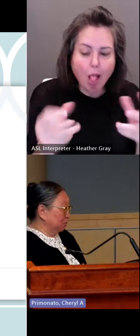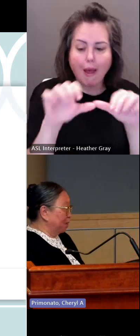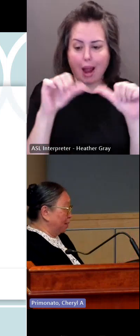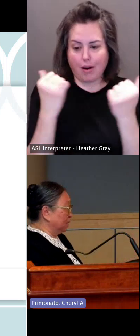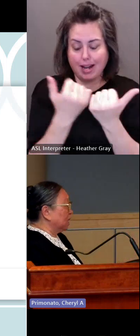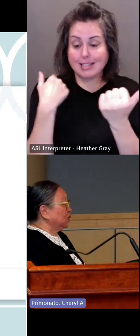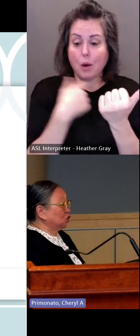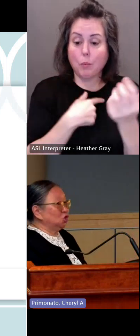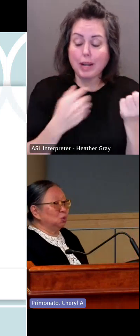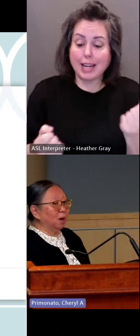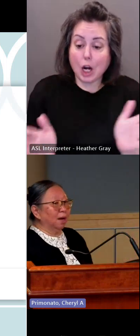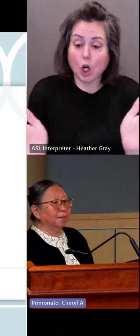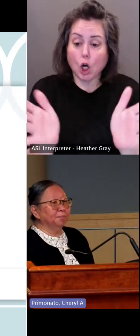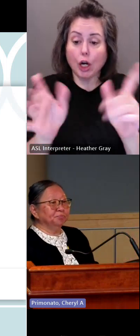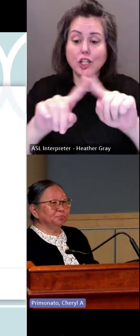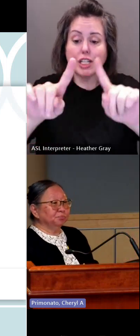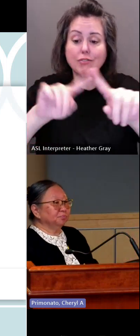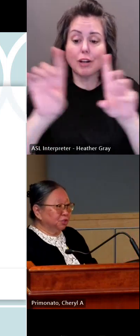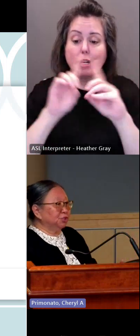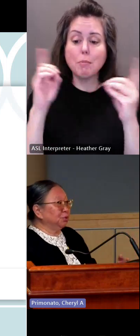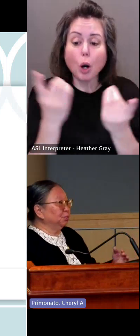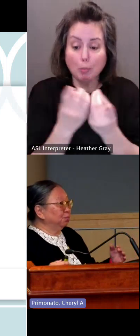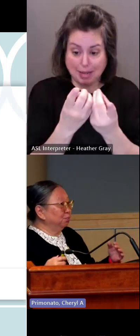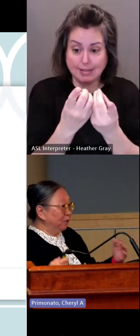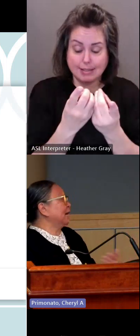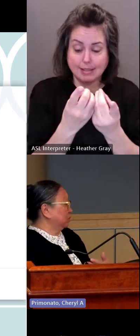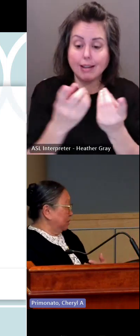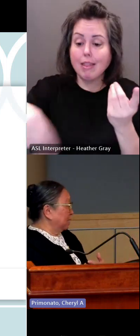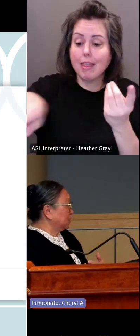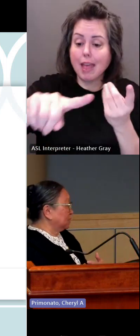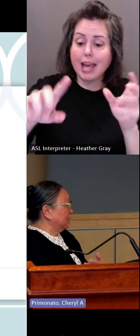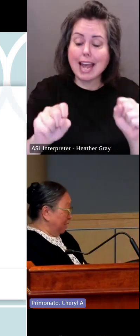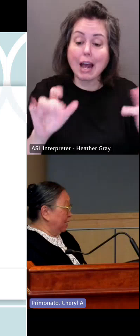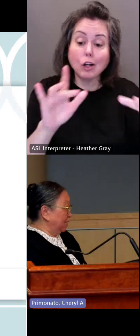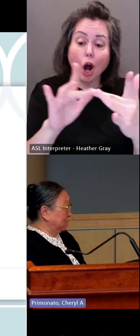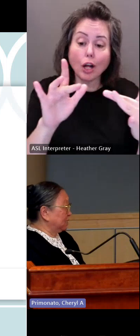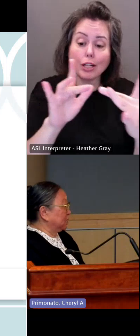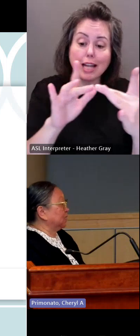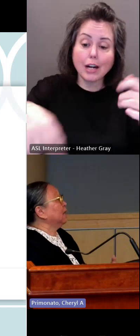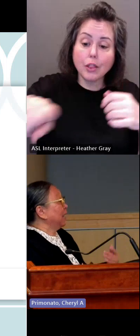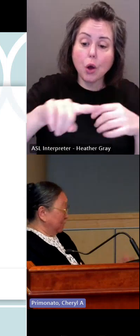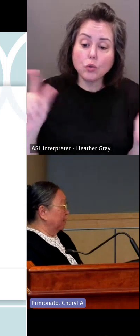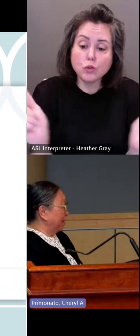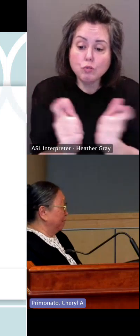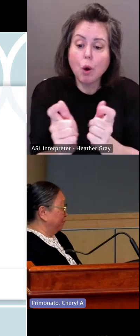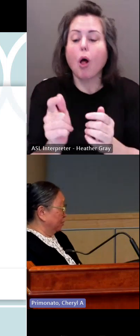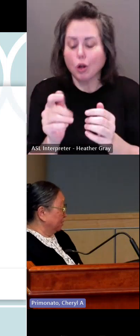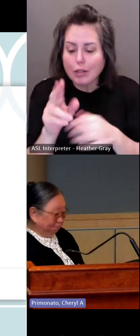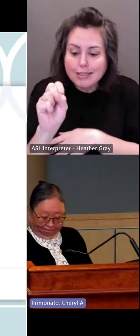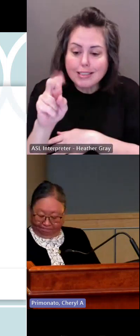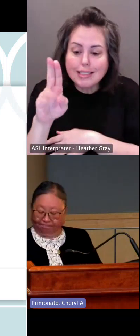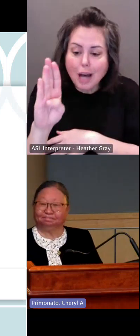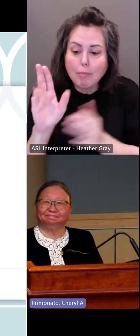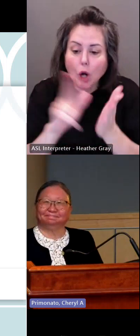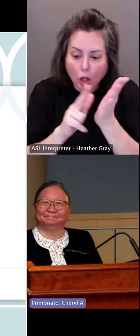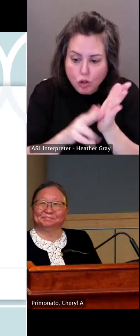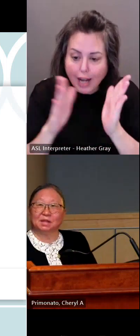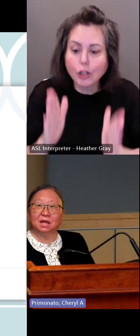potential areas, and encouraging the various departments to reach out to us if they need assistance in identifying firms.